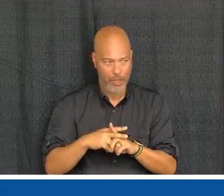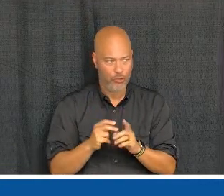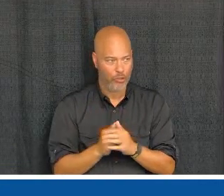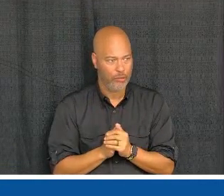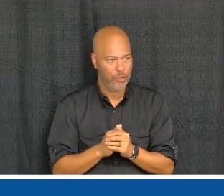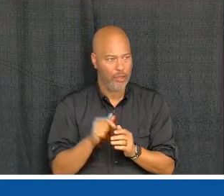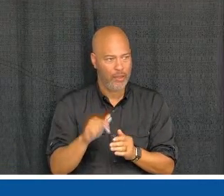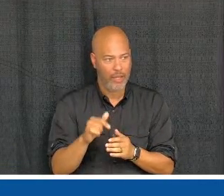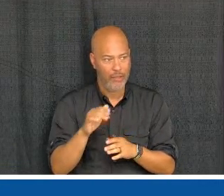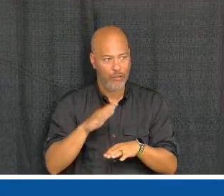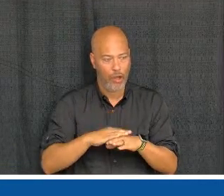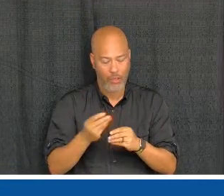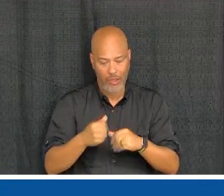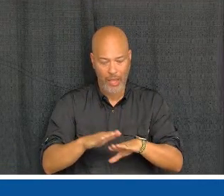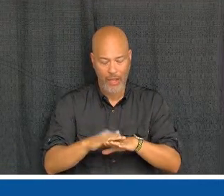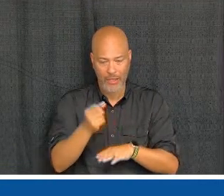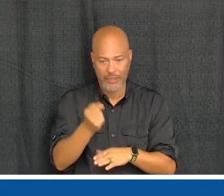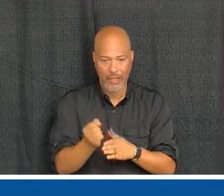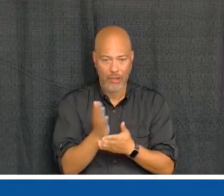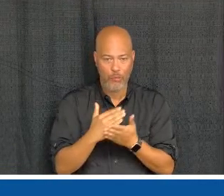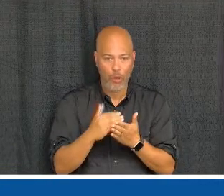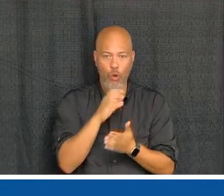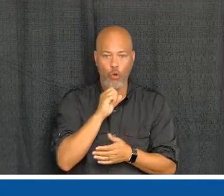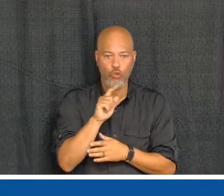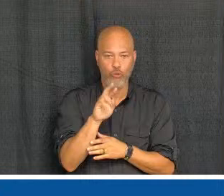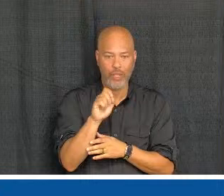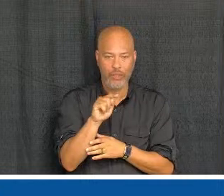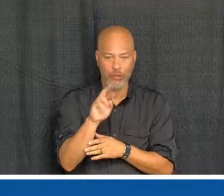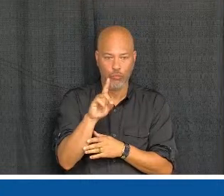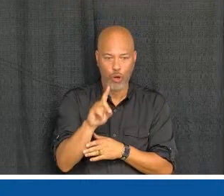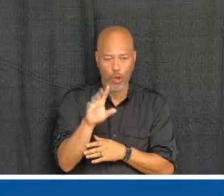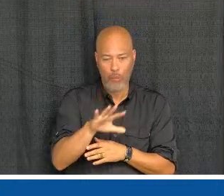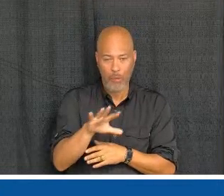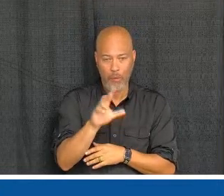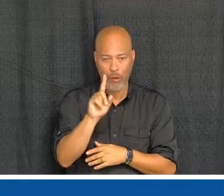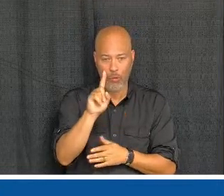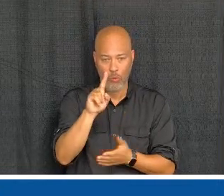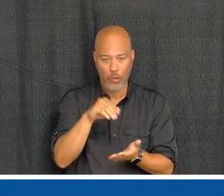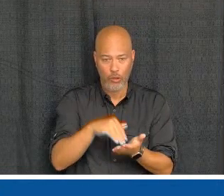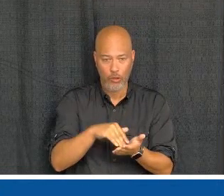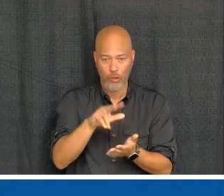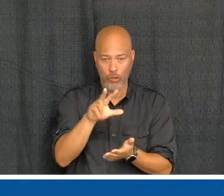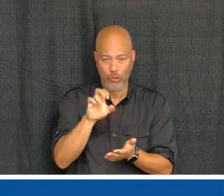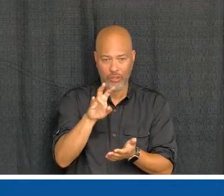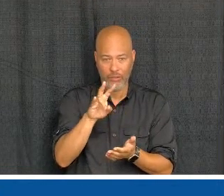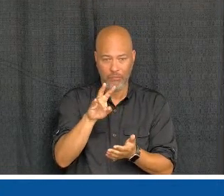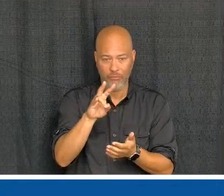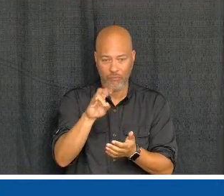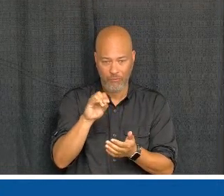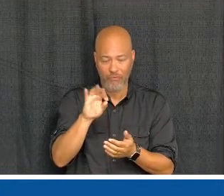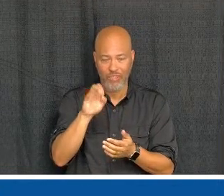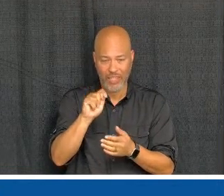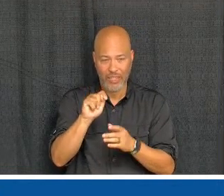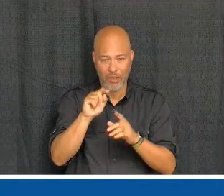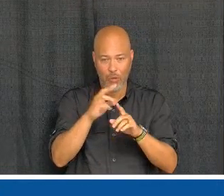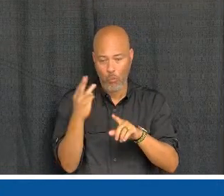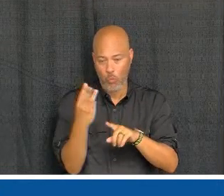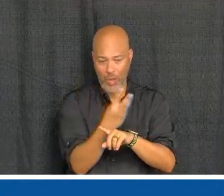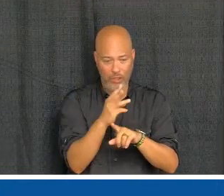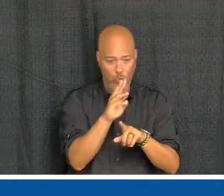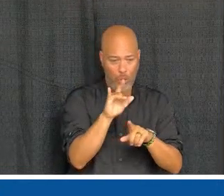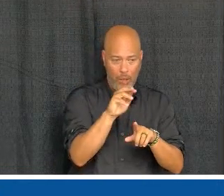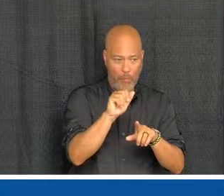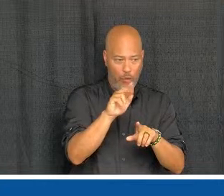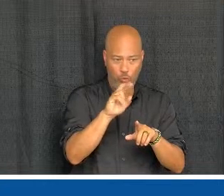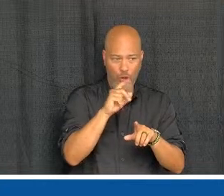This parcel fronts land on the south frontage of Old Trenton Road, approximately 1,370 feet west of Wilma Rudolph Boulevard. It is